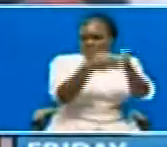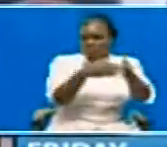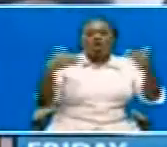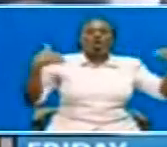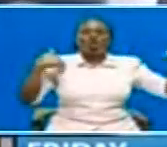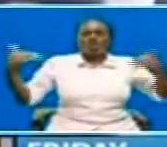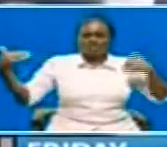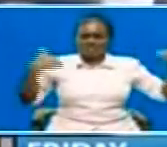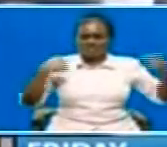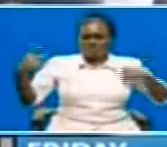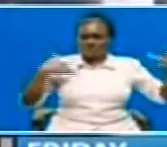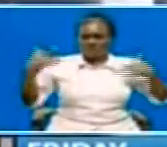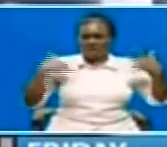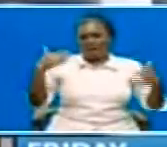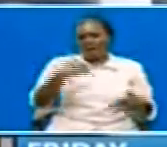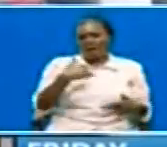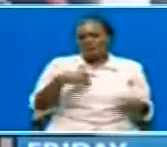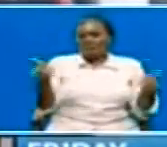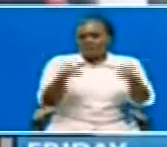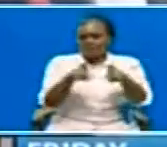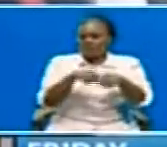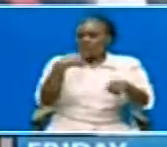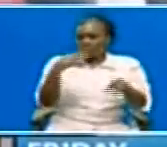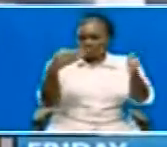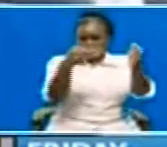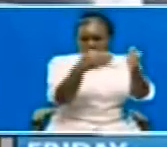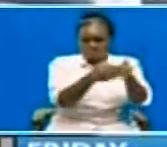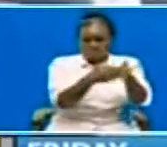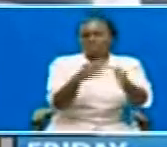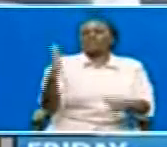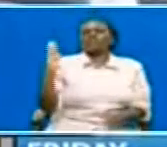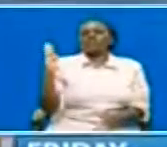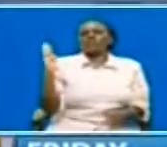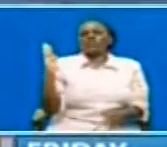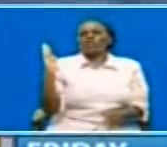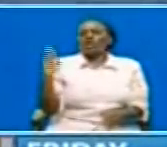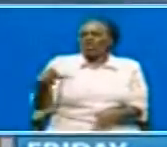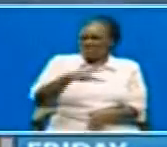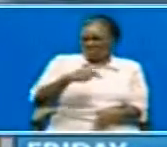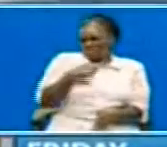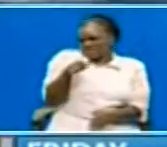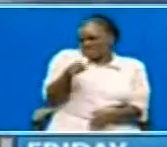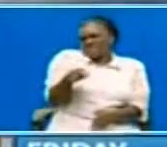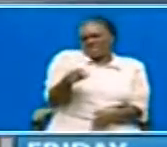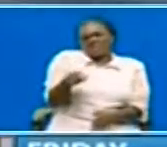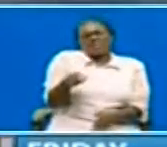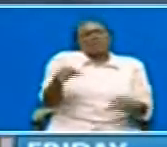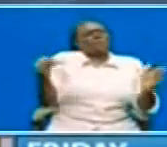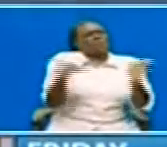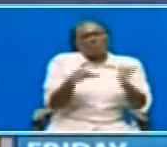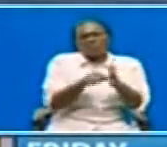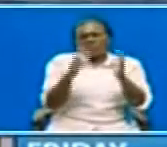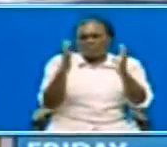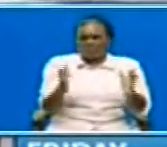concern among the county's residents. While it's argued the curfew is to enhance security, locals feel it has become